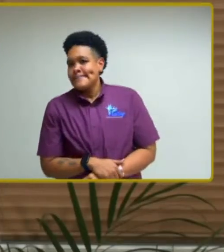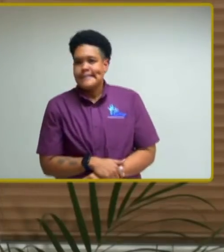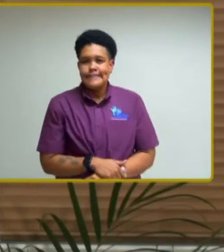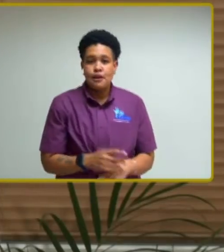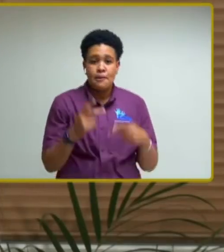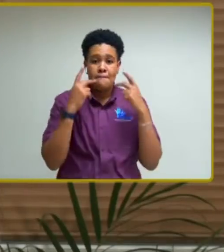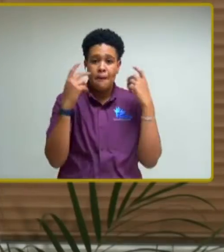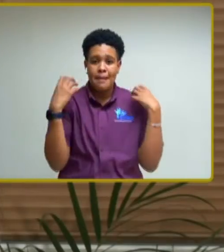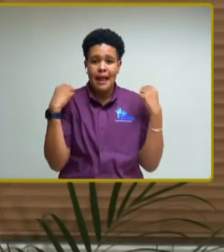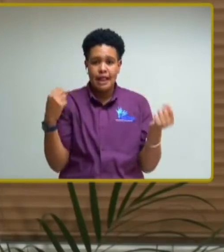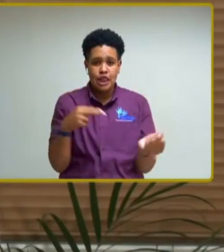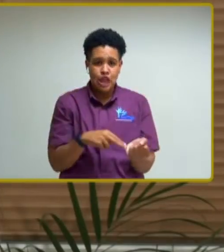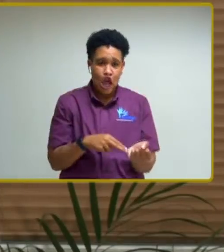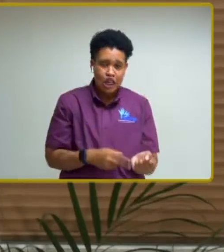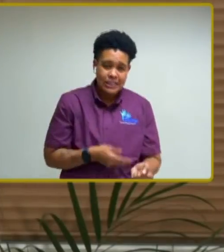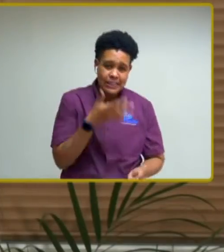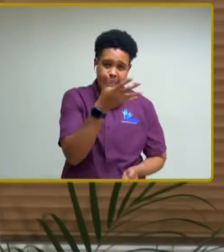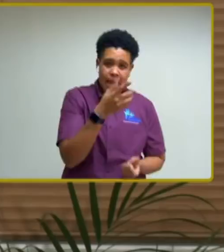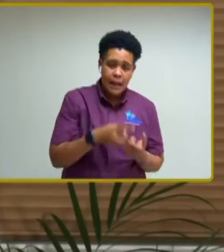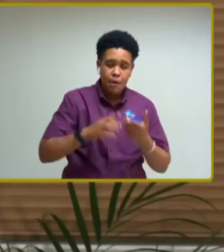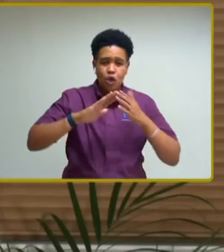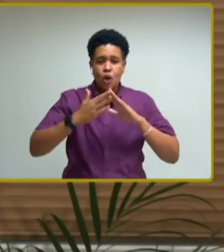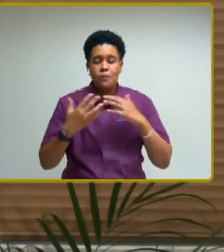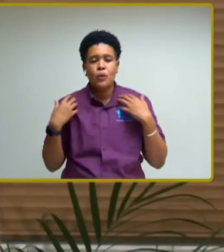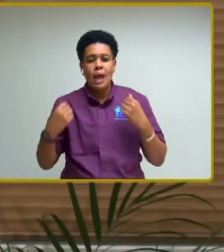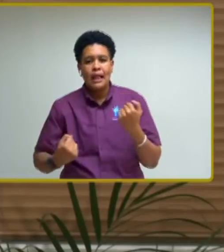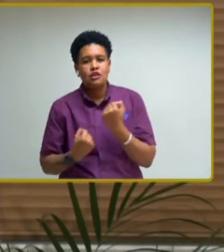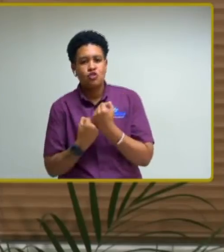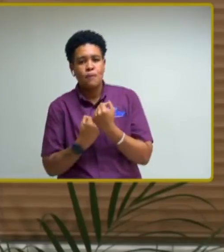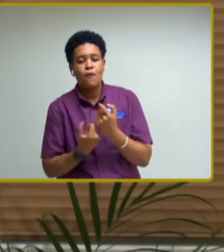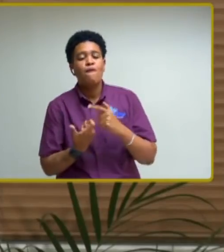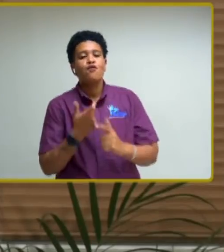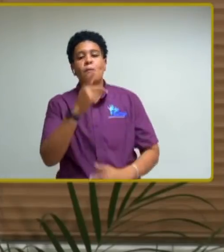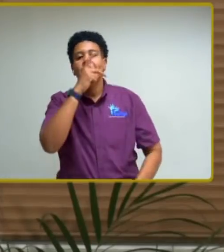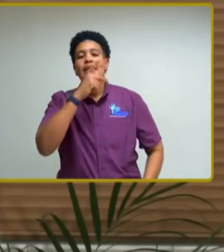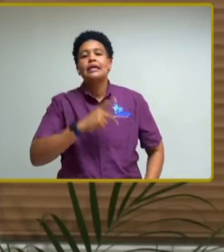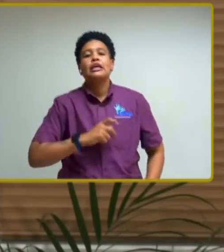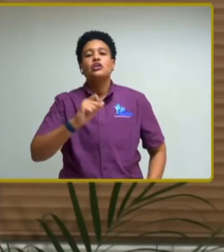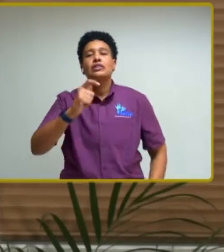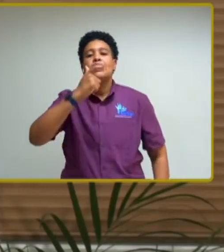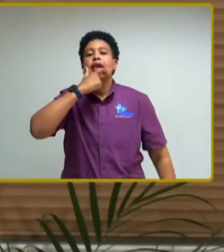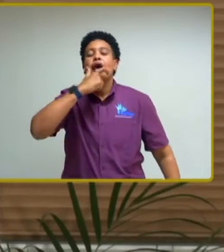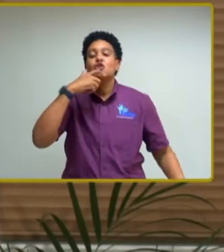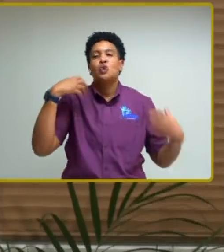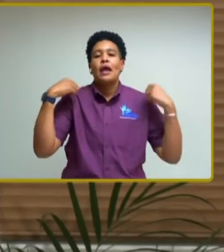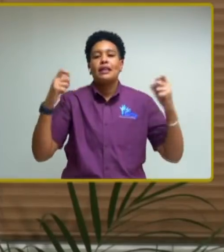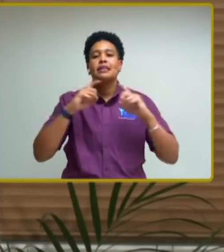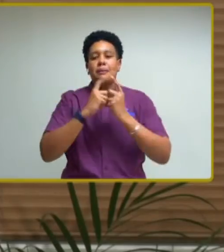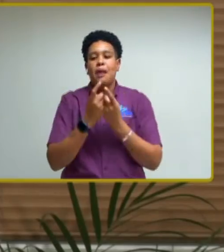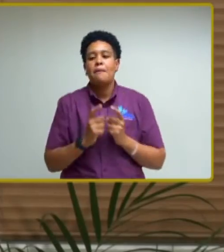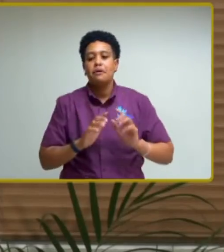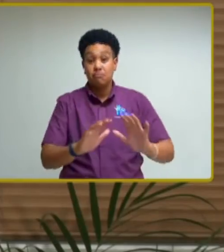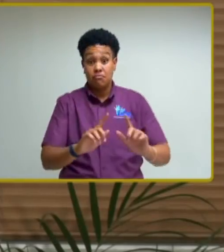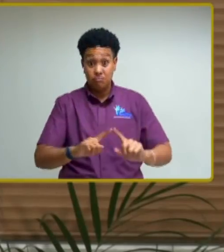health nurses, and community health aides from the Kingston and St. Andrew Health Department